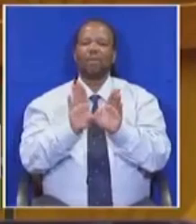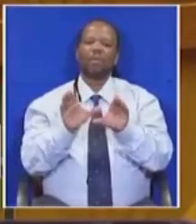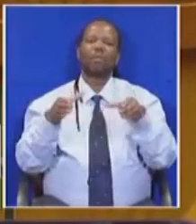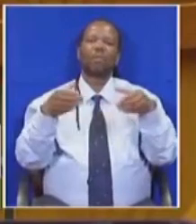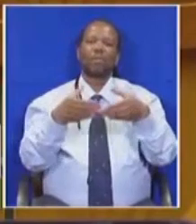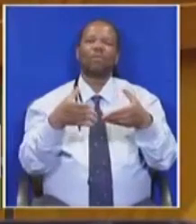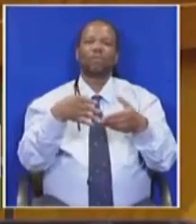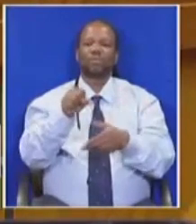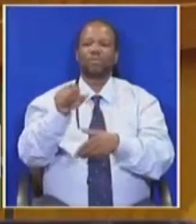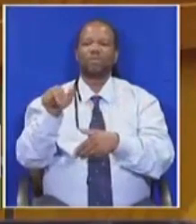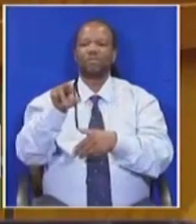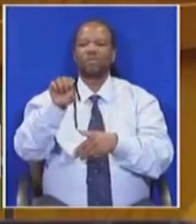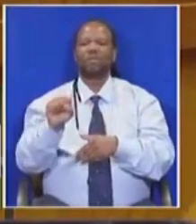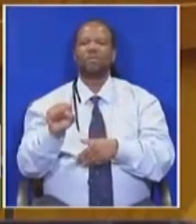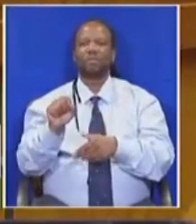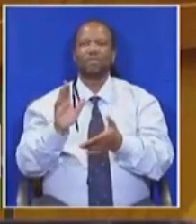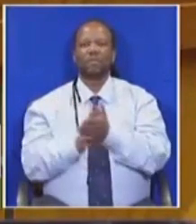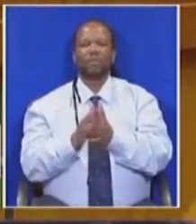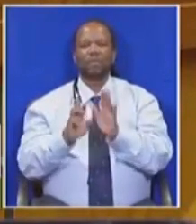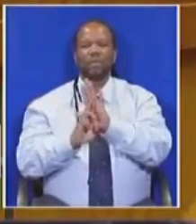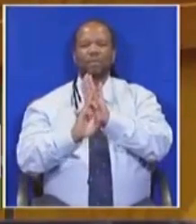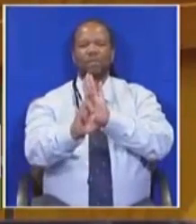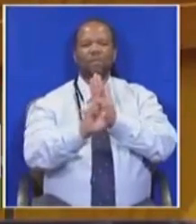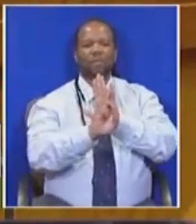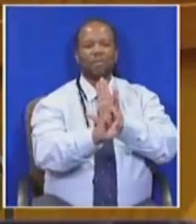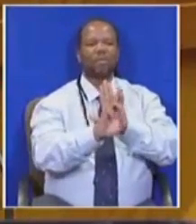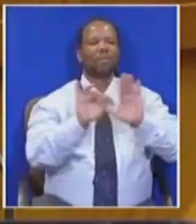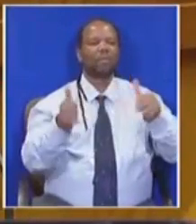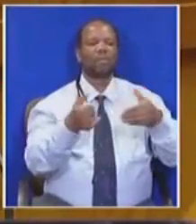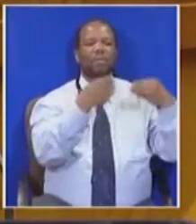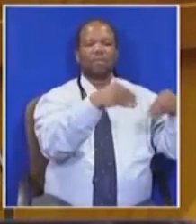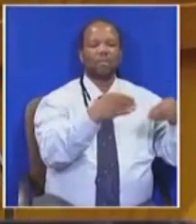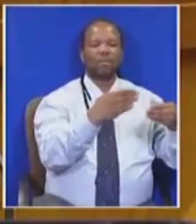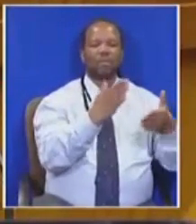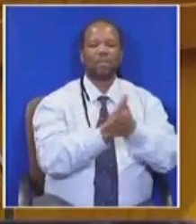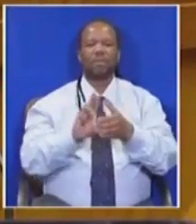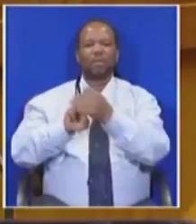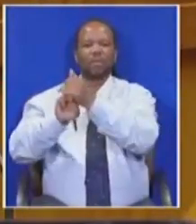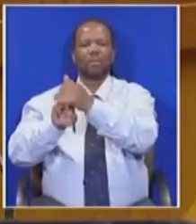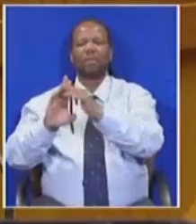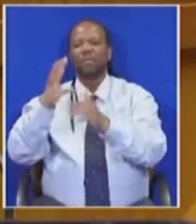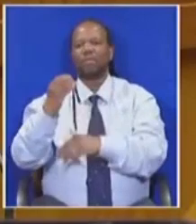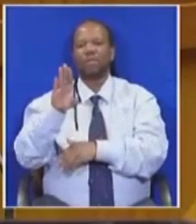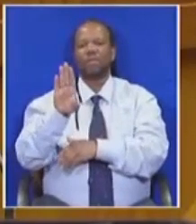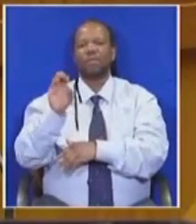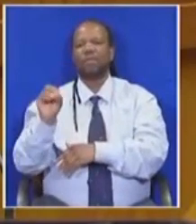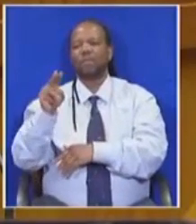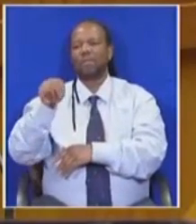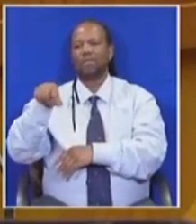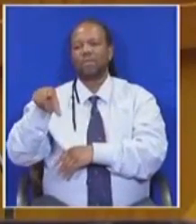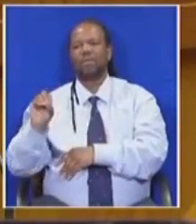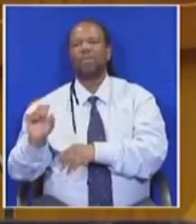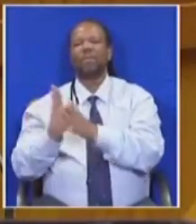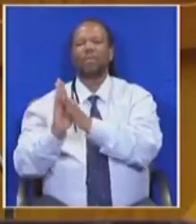Revenue Service, representatives of organized business and labor, civil society and faith community